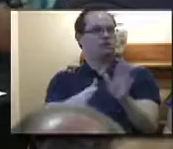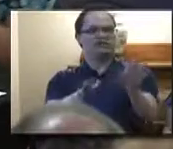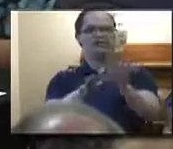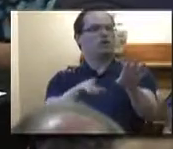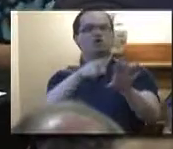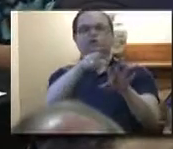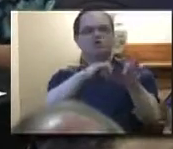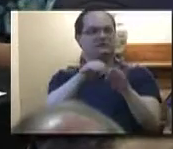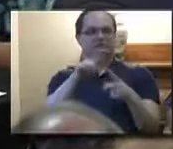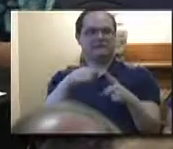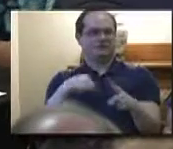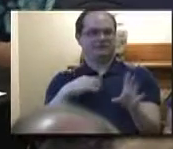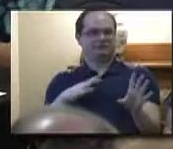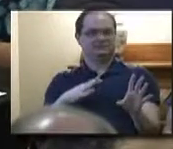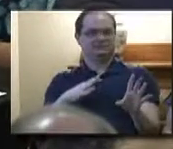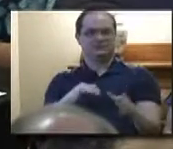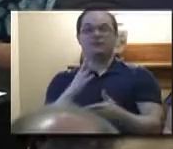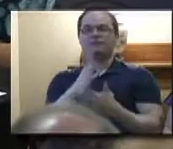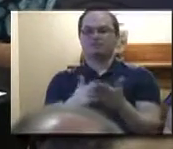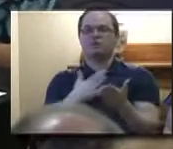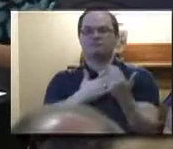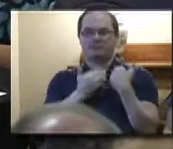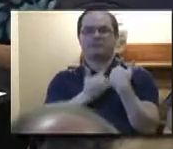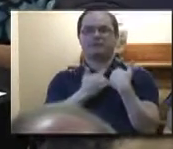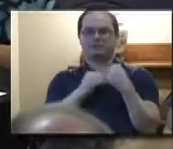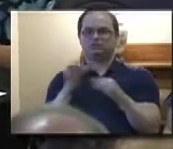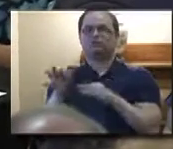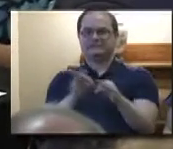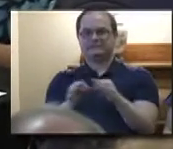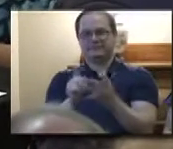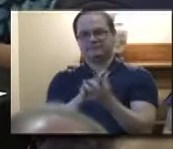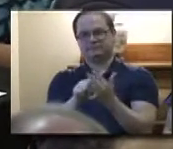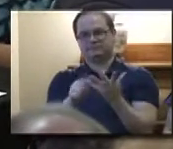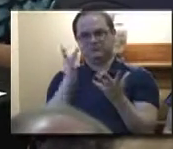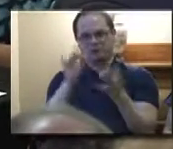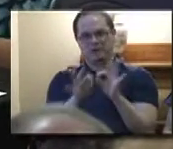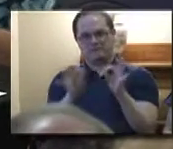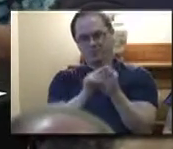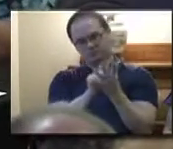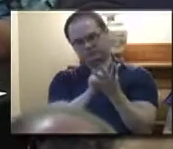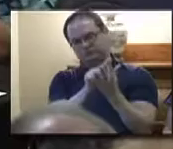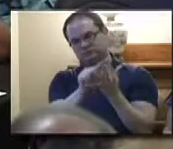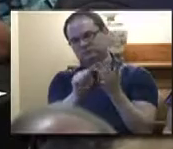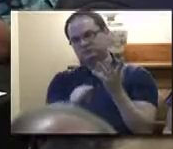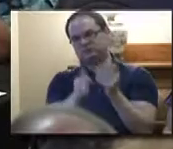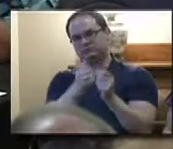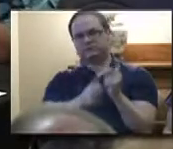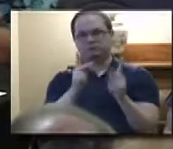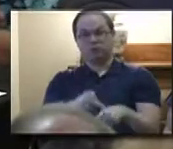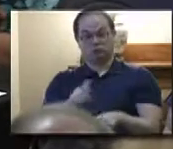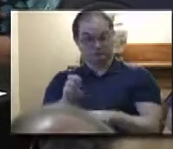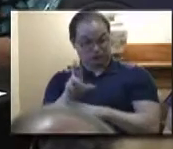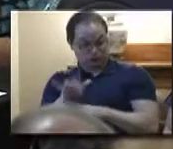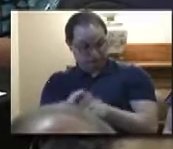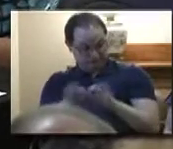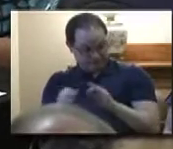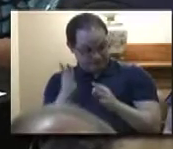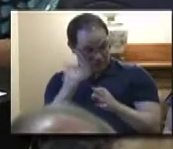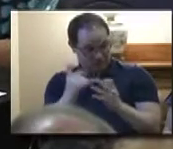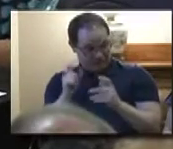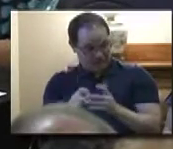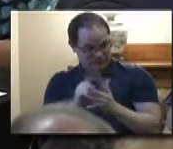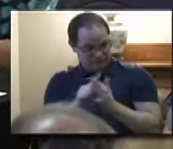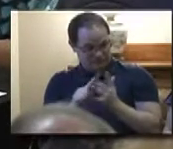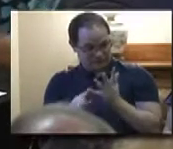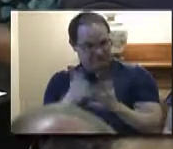to explain this to me. And so that's part of my job too, is to explain all of this to the judge and to the jury on why we need this